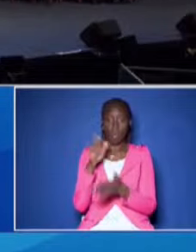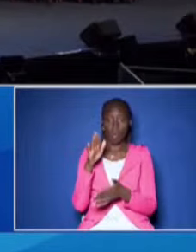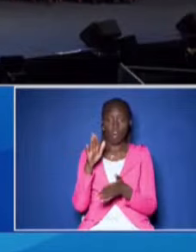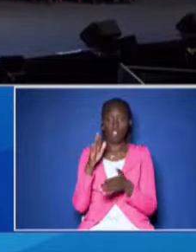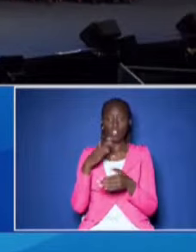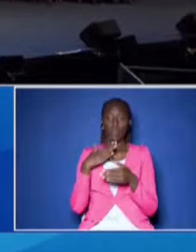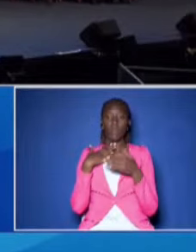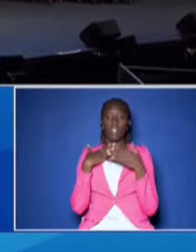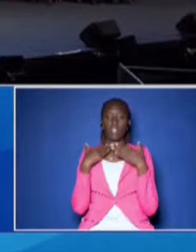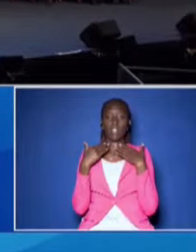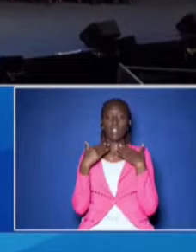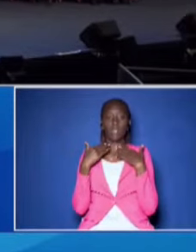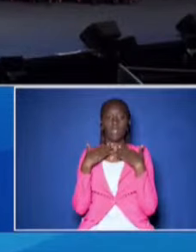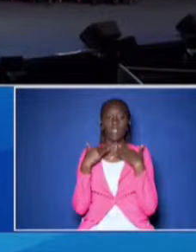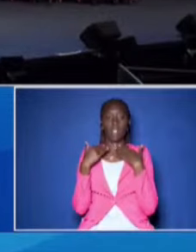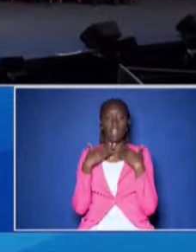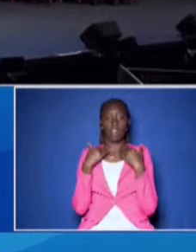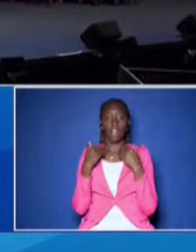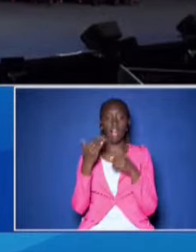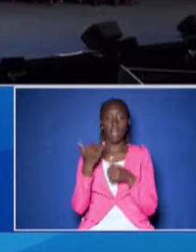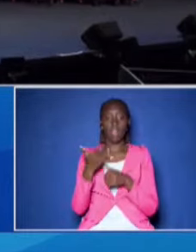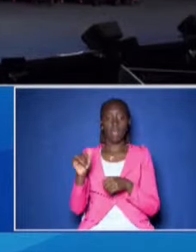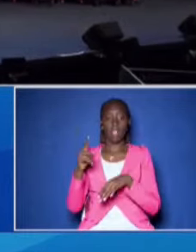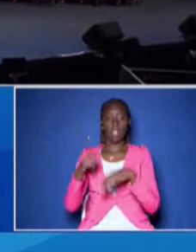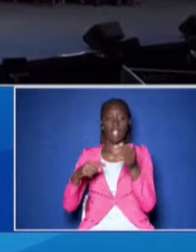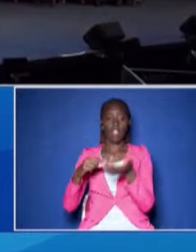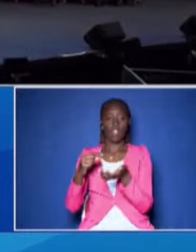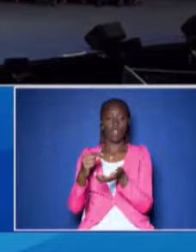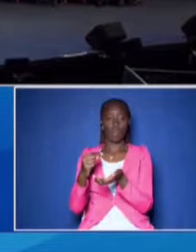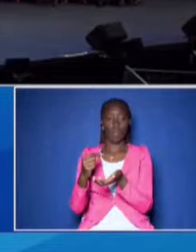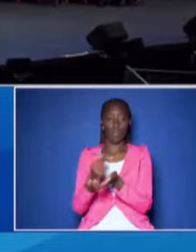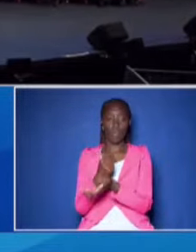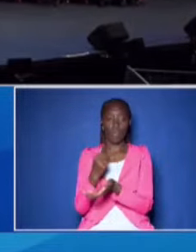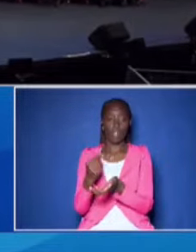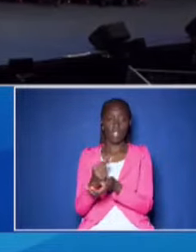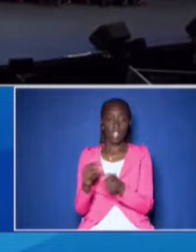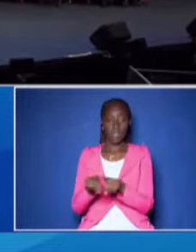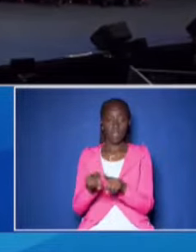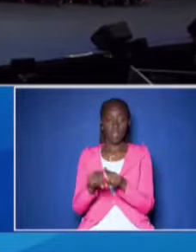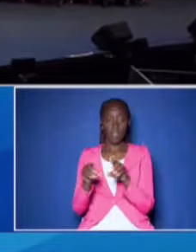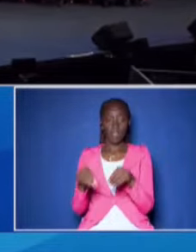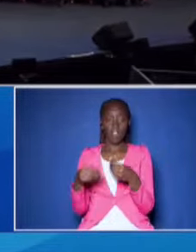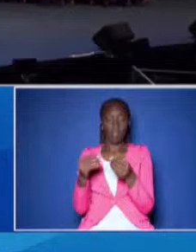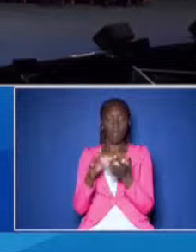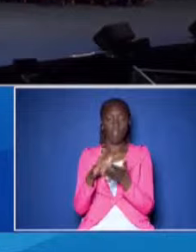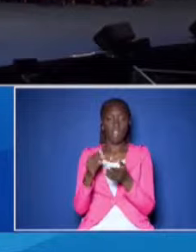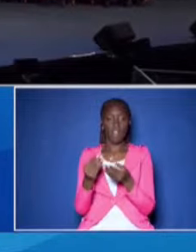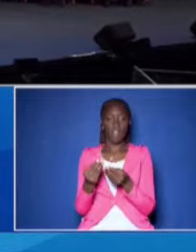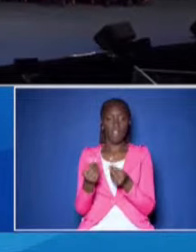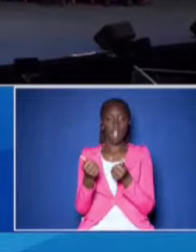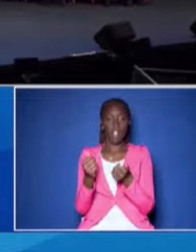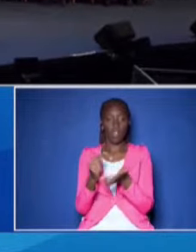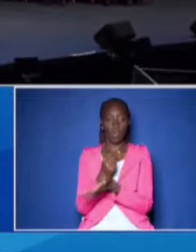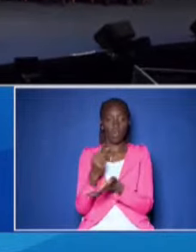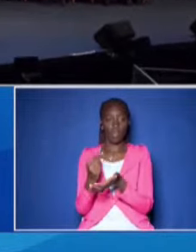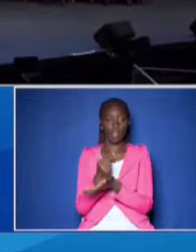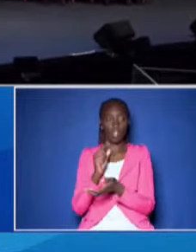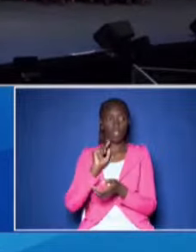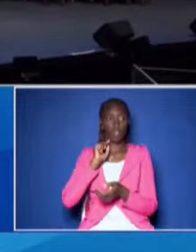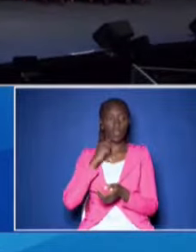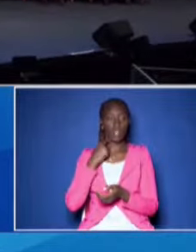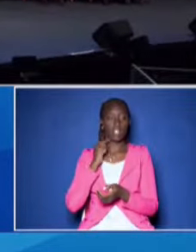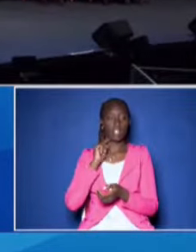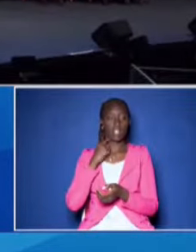desired are they than gold yeah then much fine gold sweeter